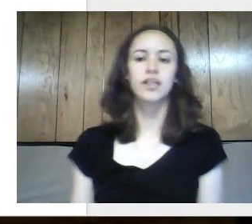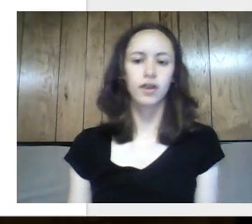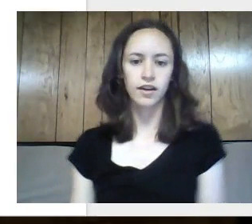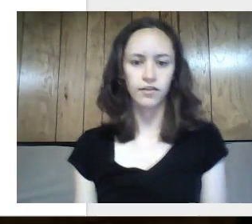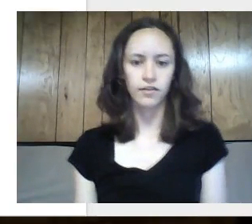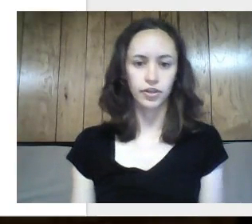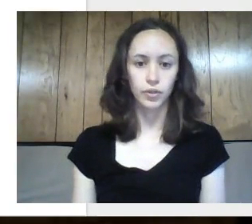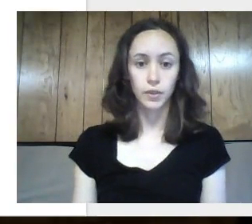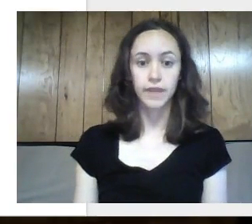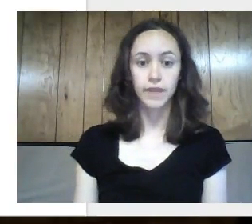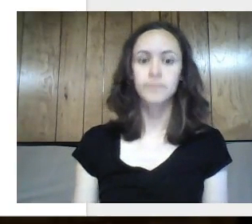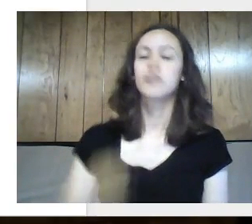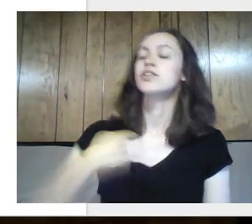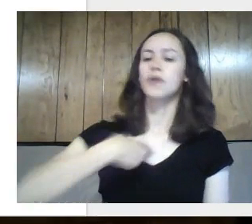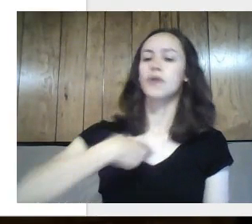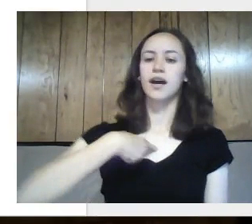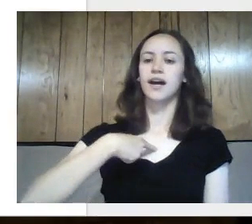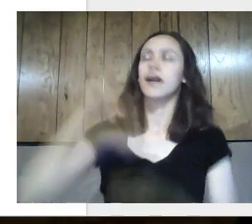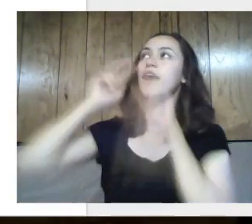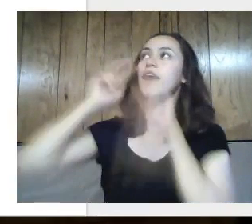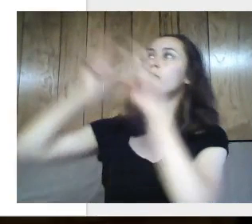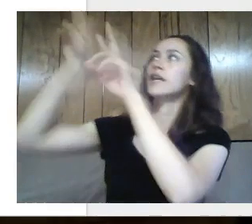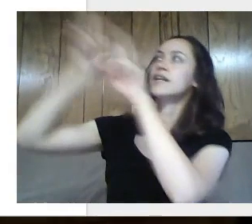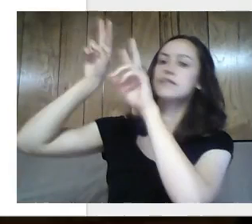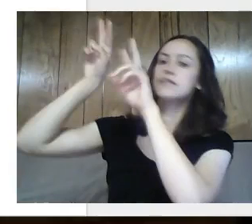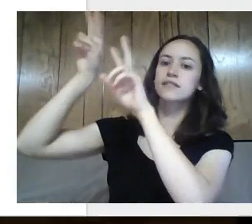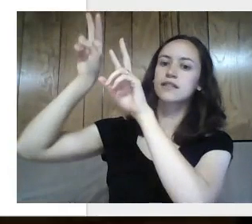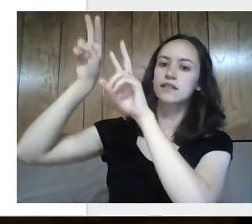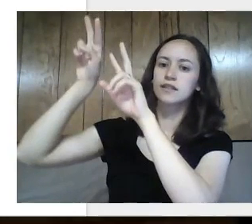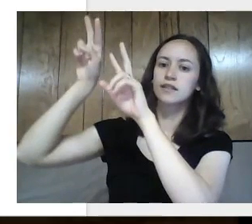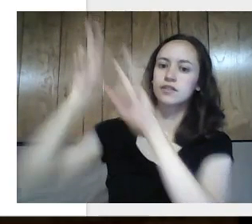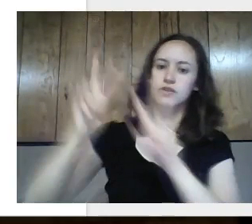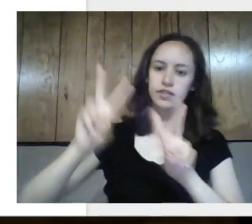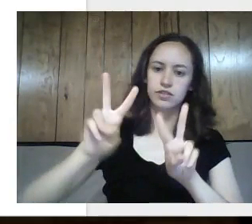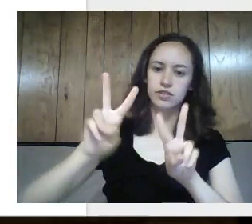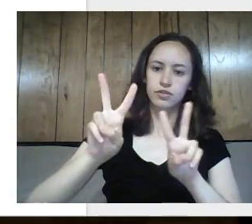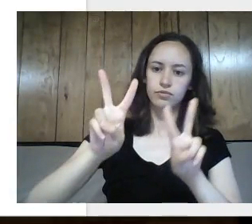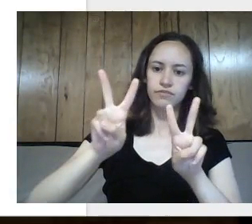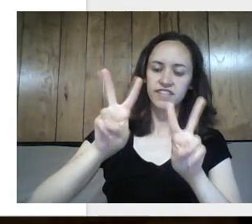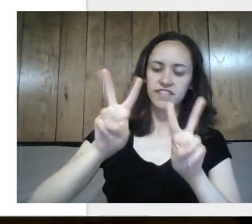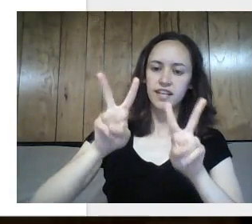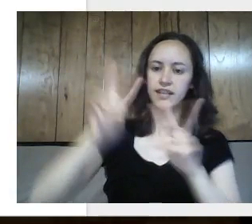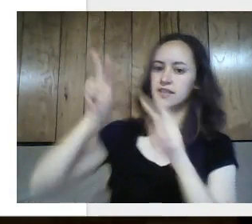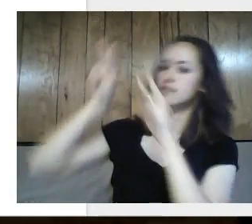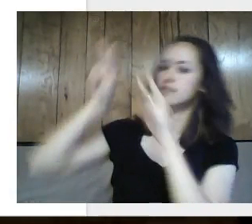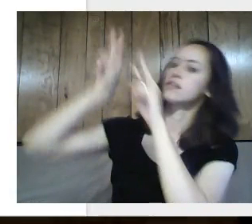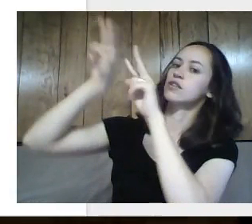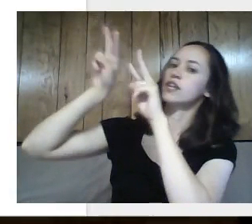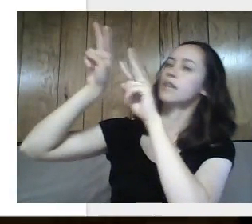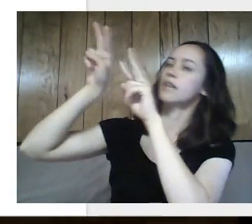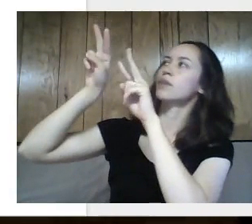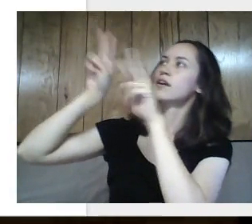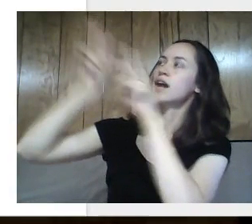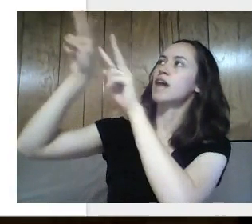stood in awe of your glory. So I have witnessed, so that's two V hands